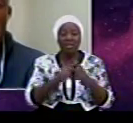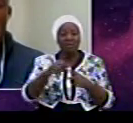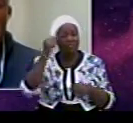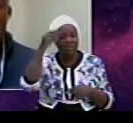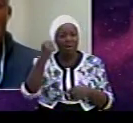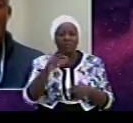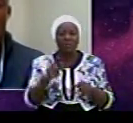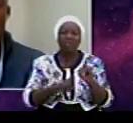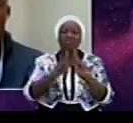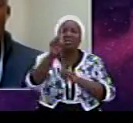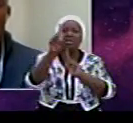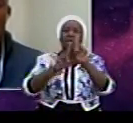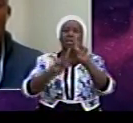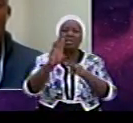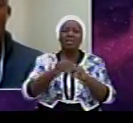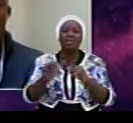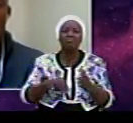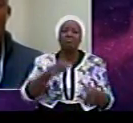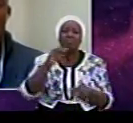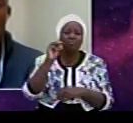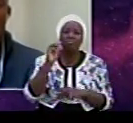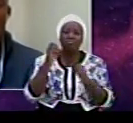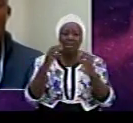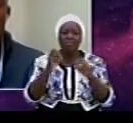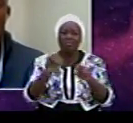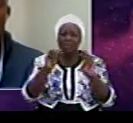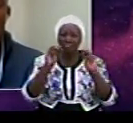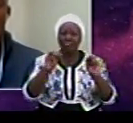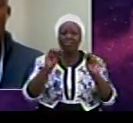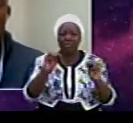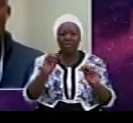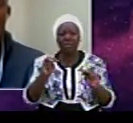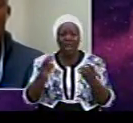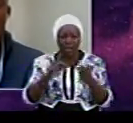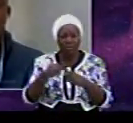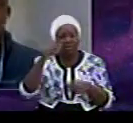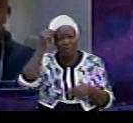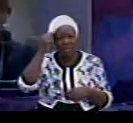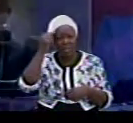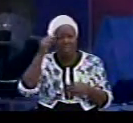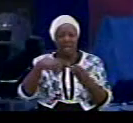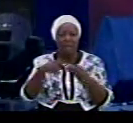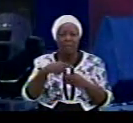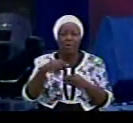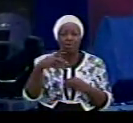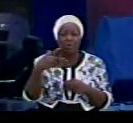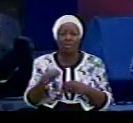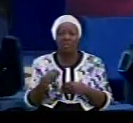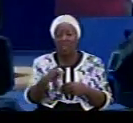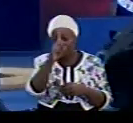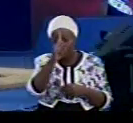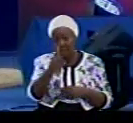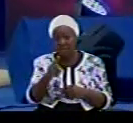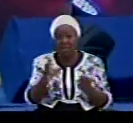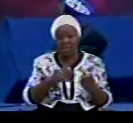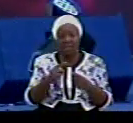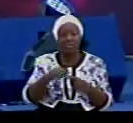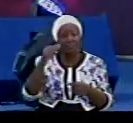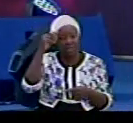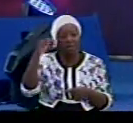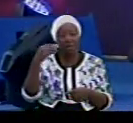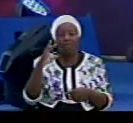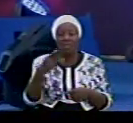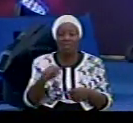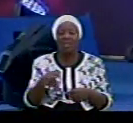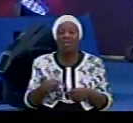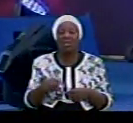their trillions and billions. You think about the planets. You think about the sun.